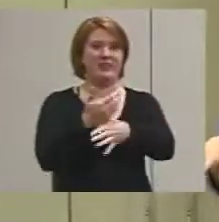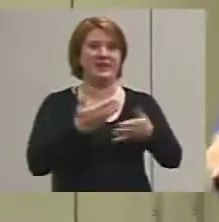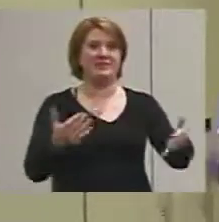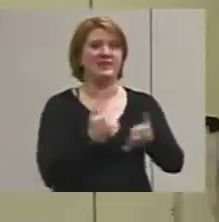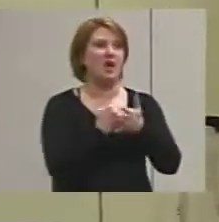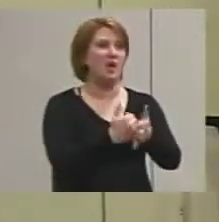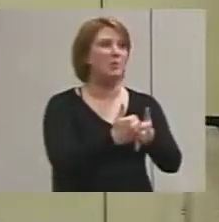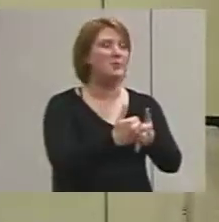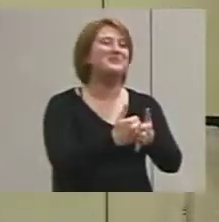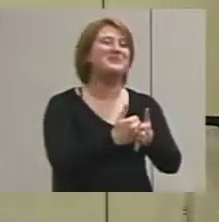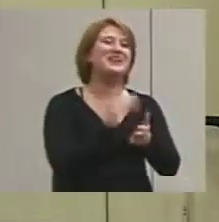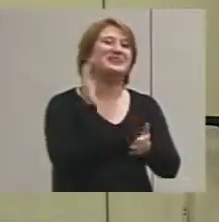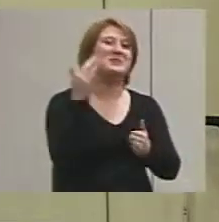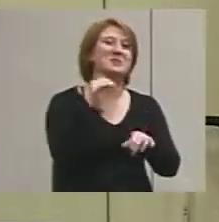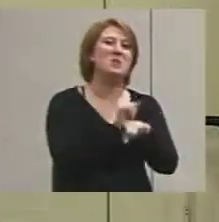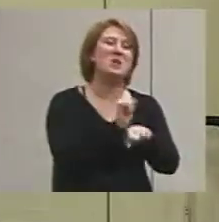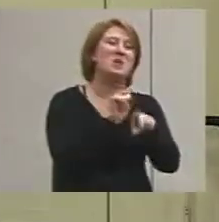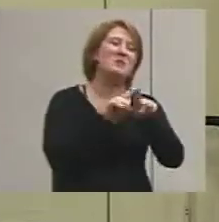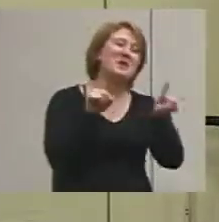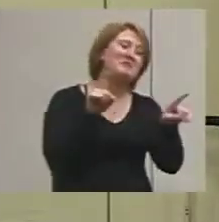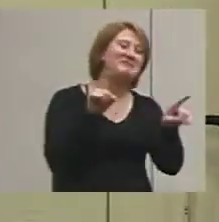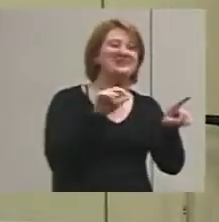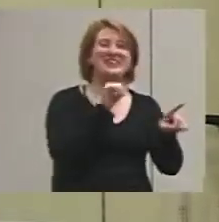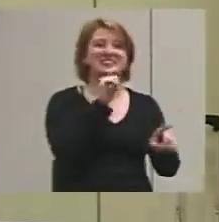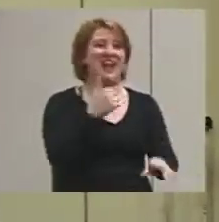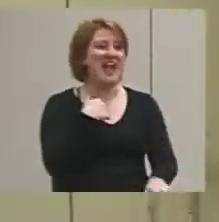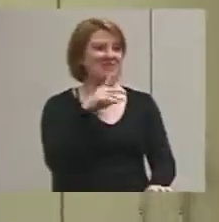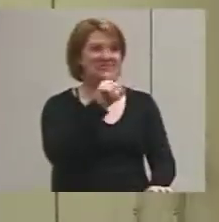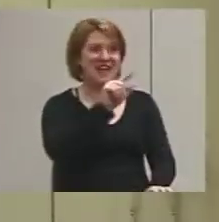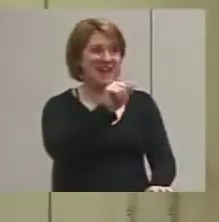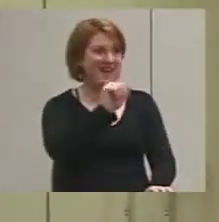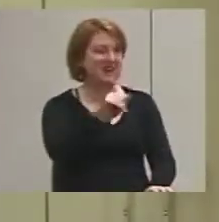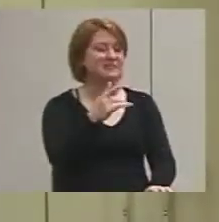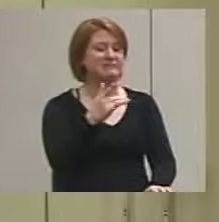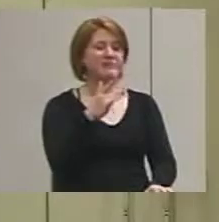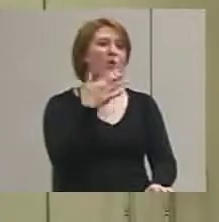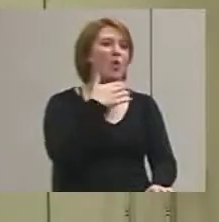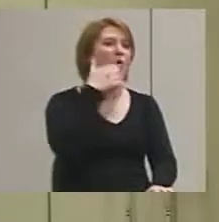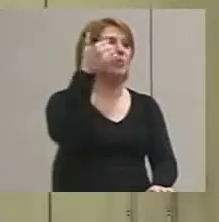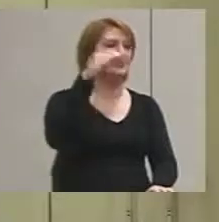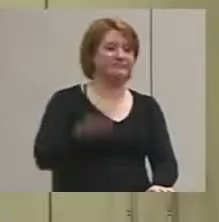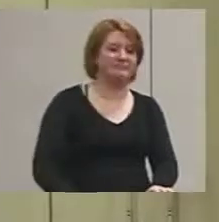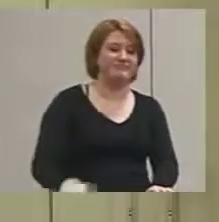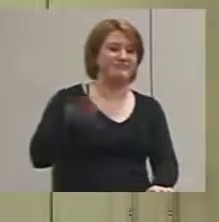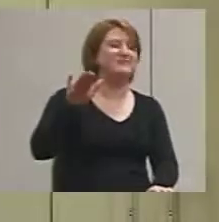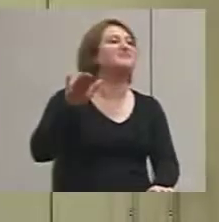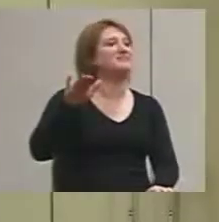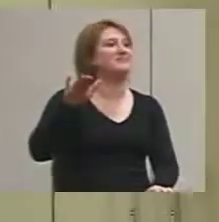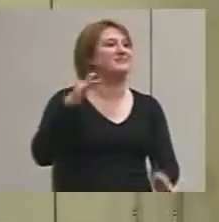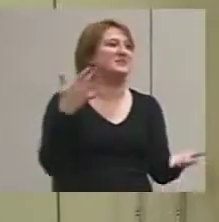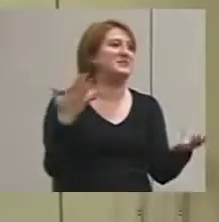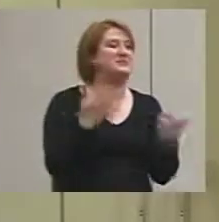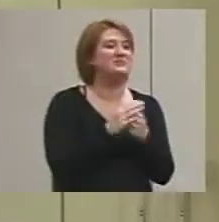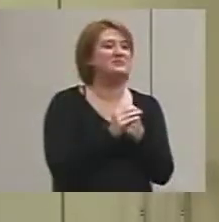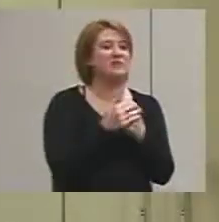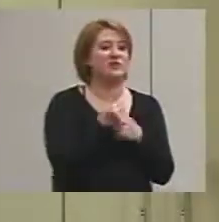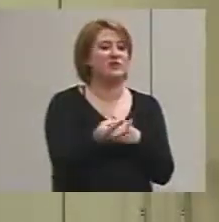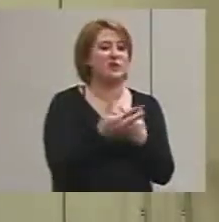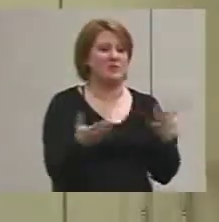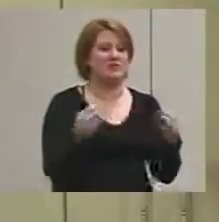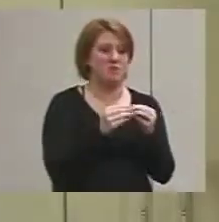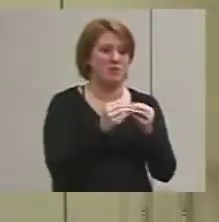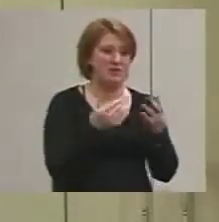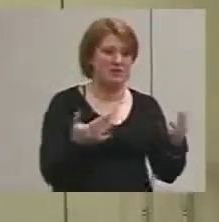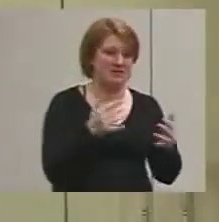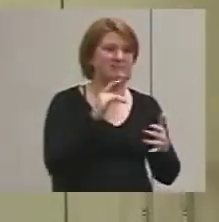seems to be working, but we don't really have the data. Is he just growing older? Are these things we're putting in place? And there's several things. I mean, there's more things that we're